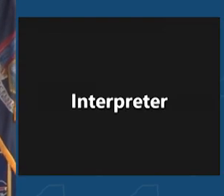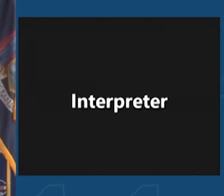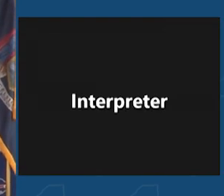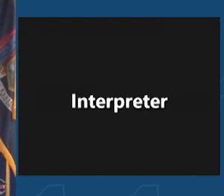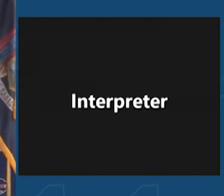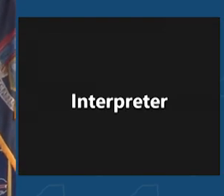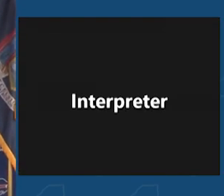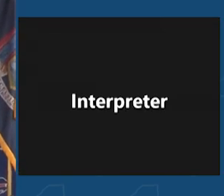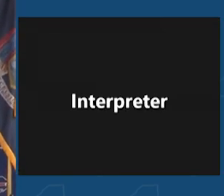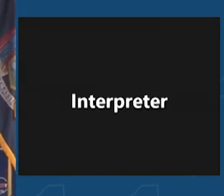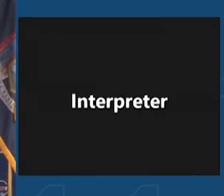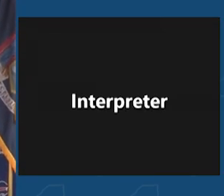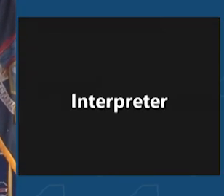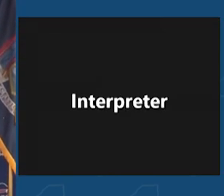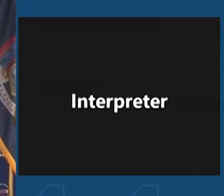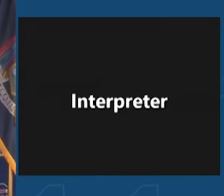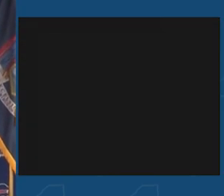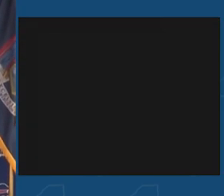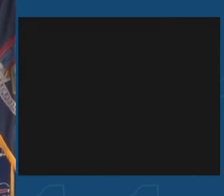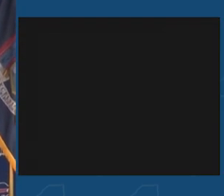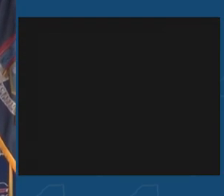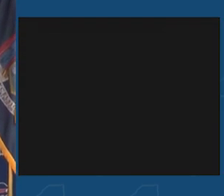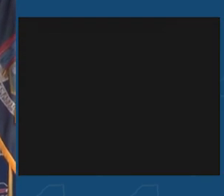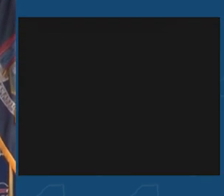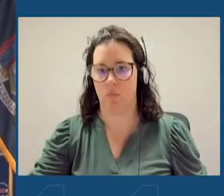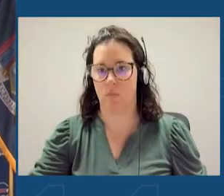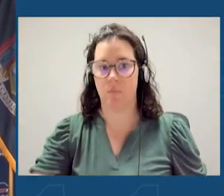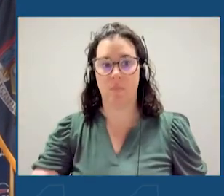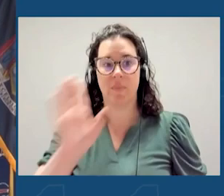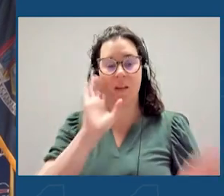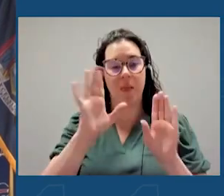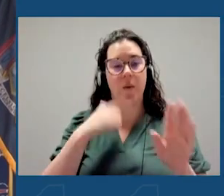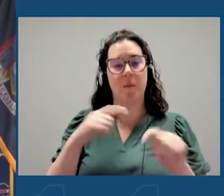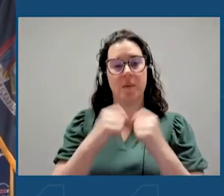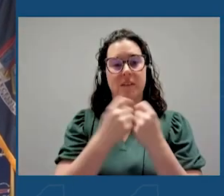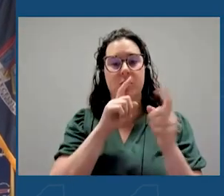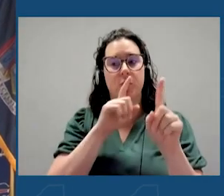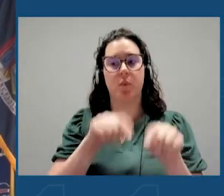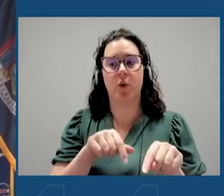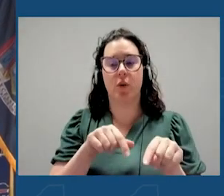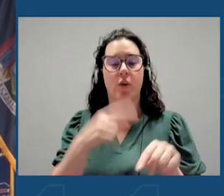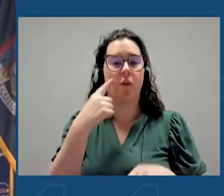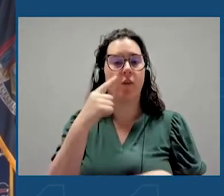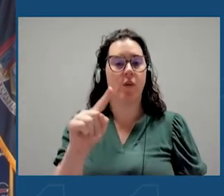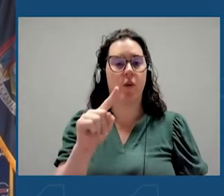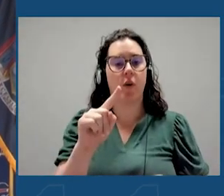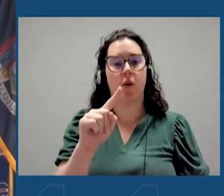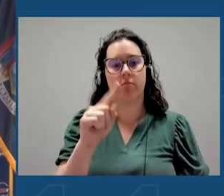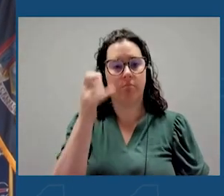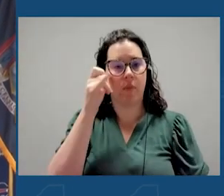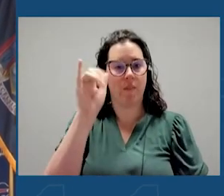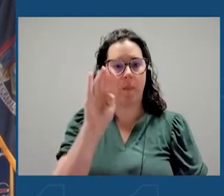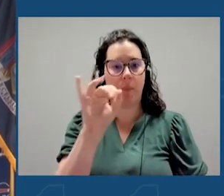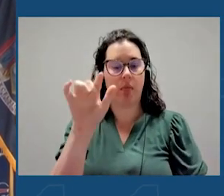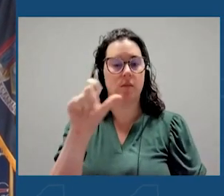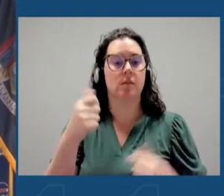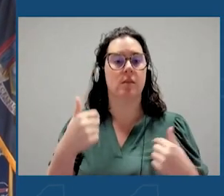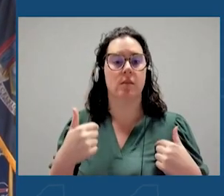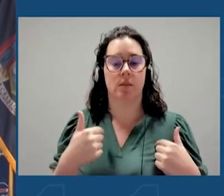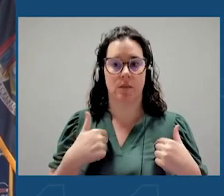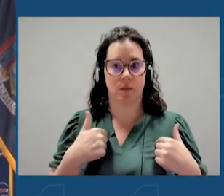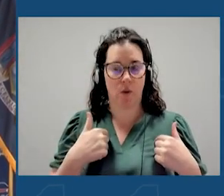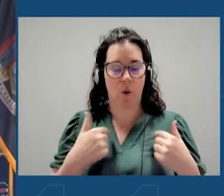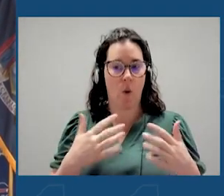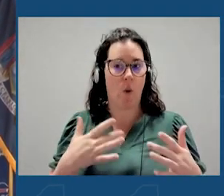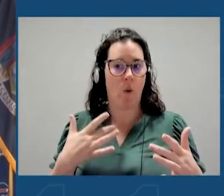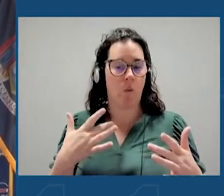everyone. I'm Maddie Glab, the team reporter of the Buffalo Bills. Welcome to the much anticipated groundbreaking